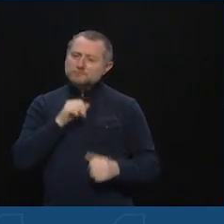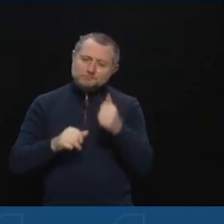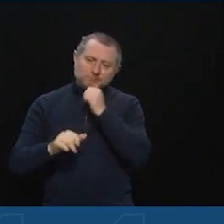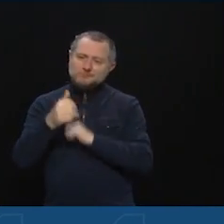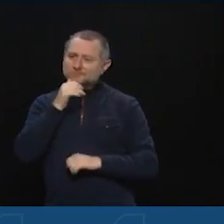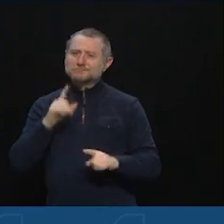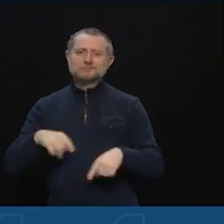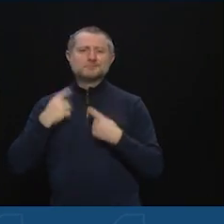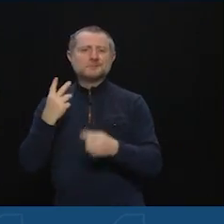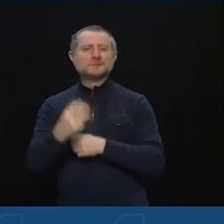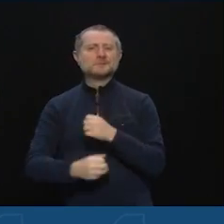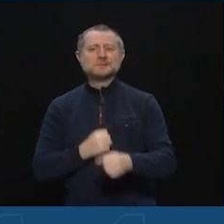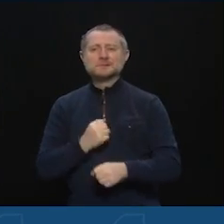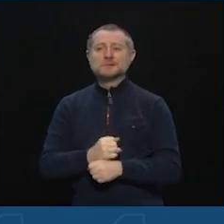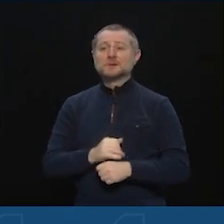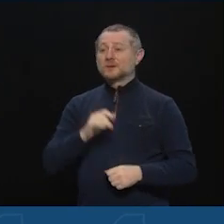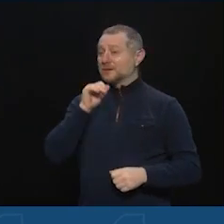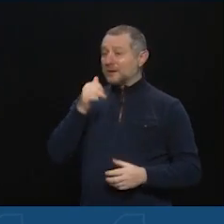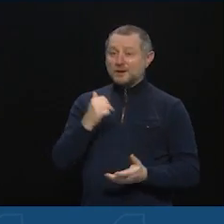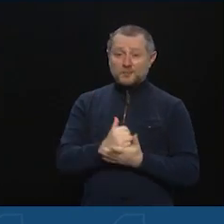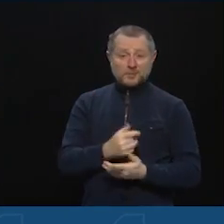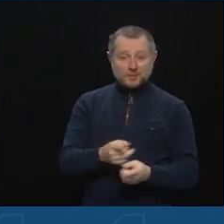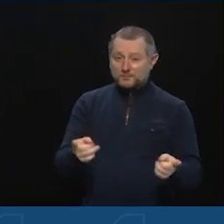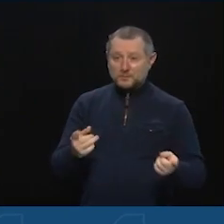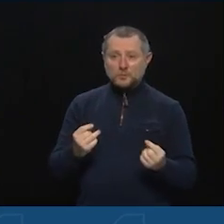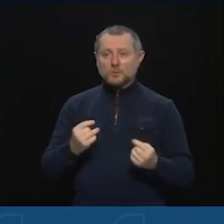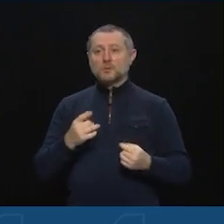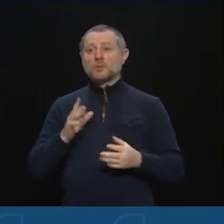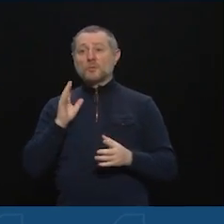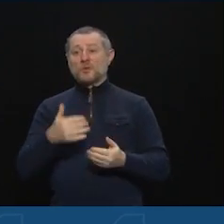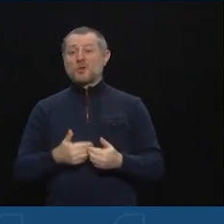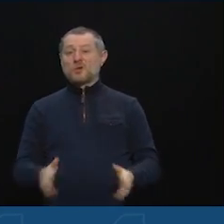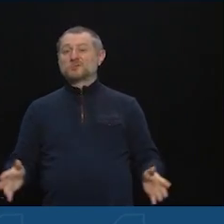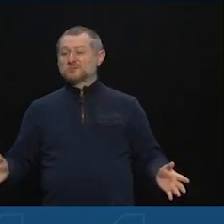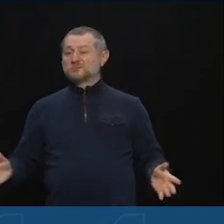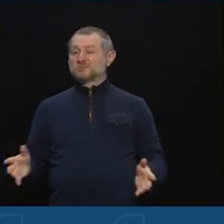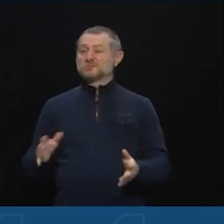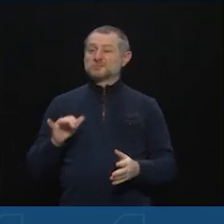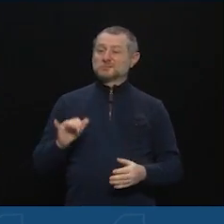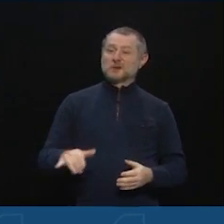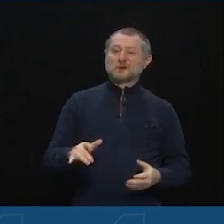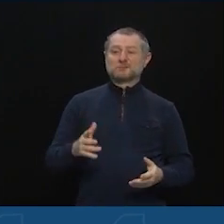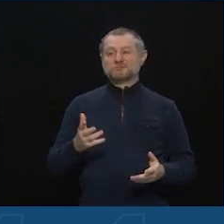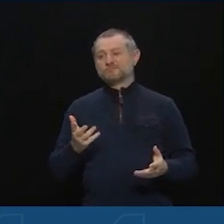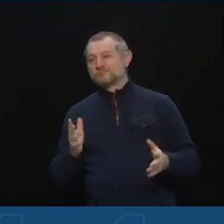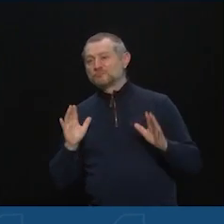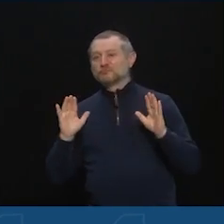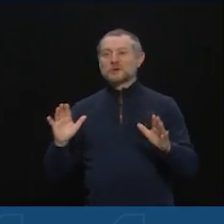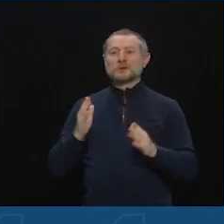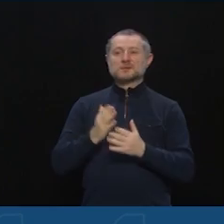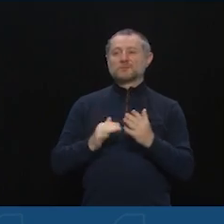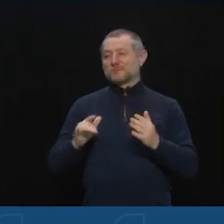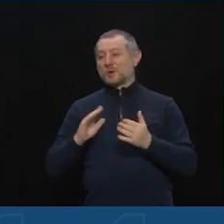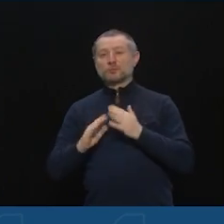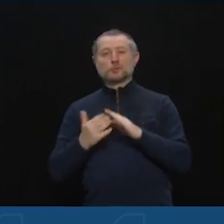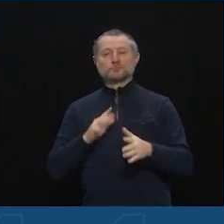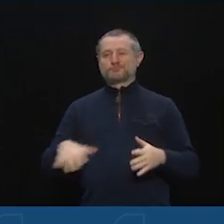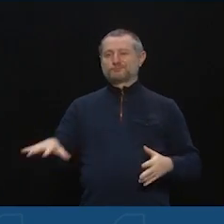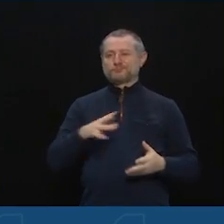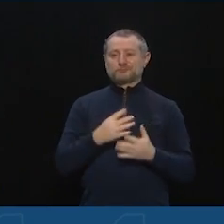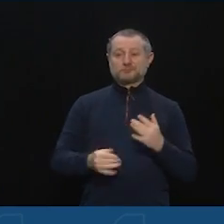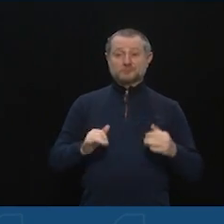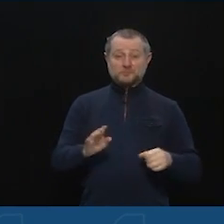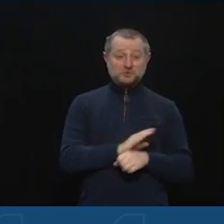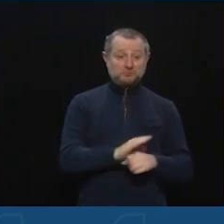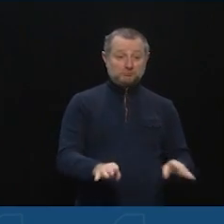don't listen to them and help lift them up now, then we lose part of the charm of these neighborhoods. That's what we're up against. You lose a business like this, it doesn't